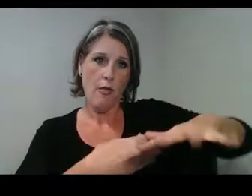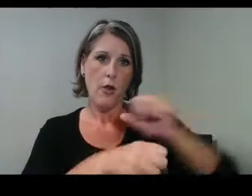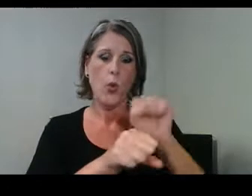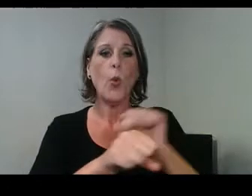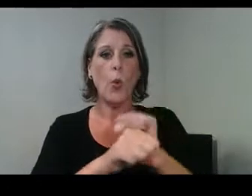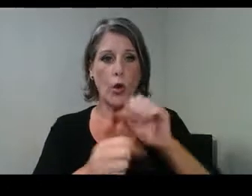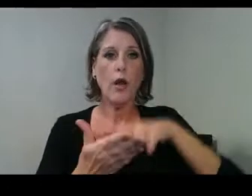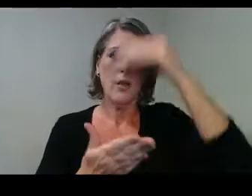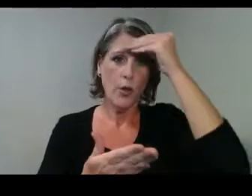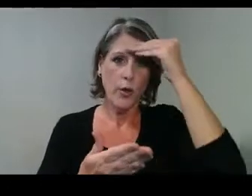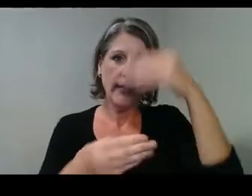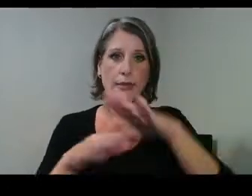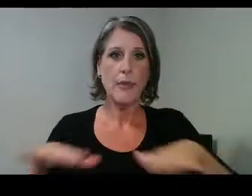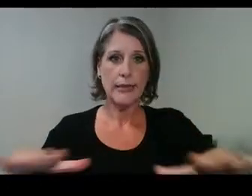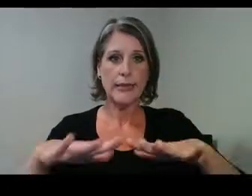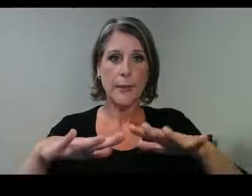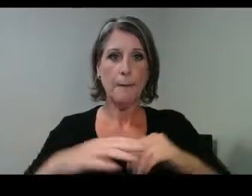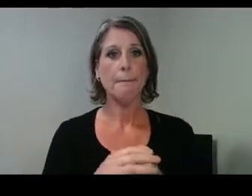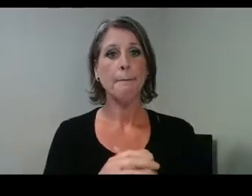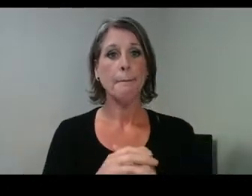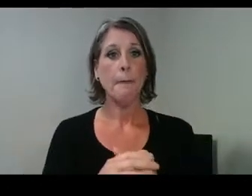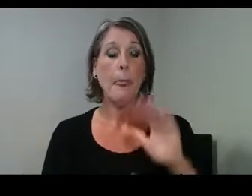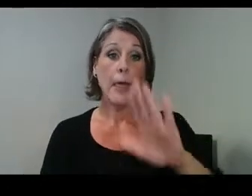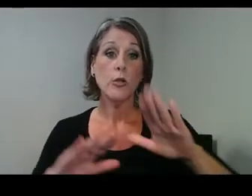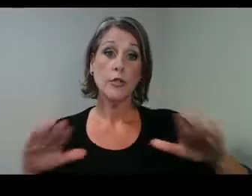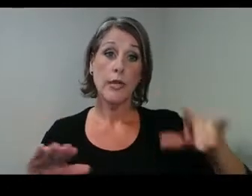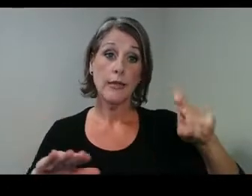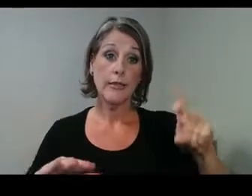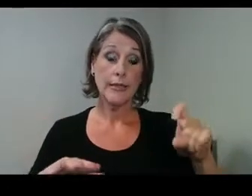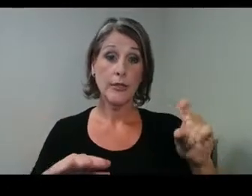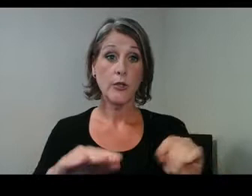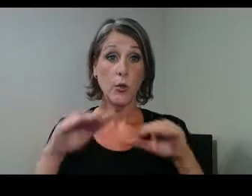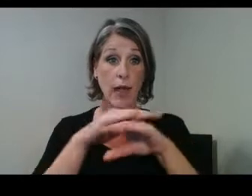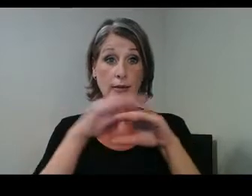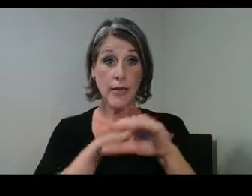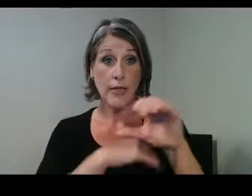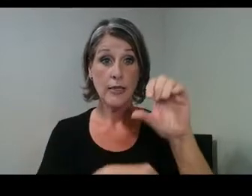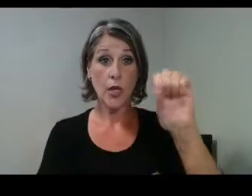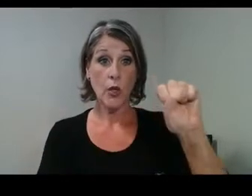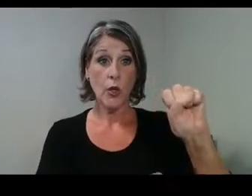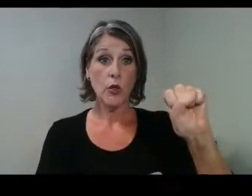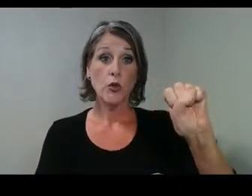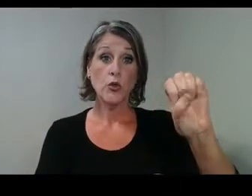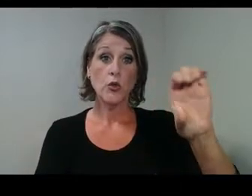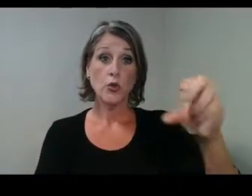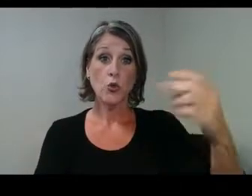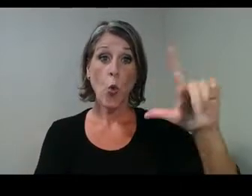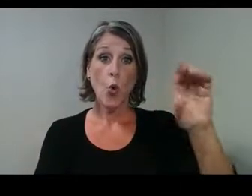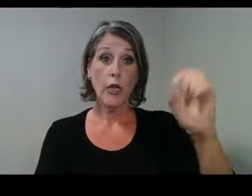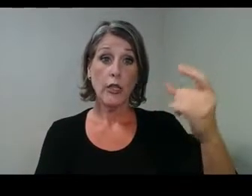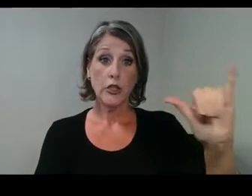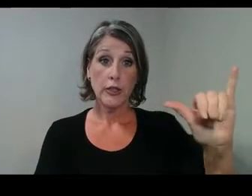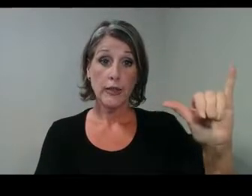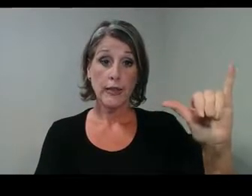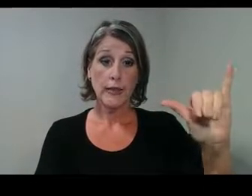Your child will need to go to their classroom Schoology page for all resources